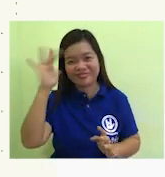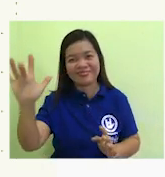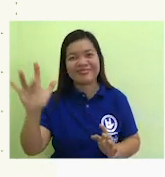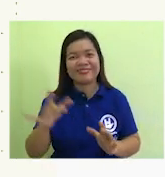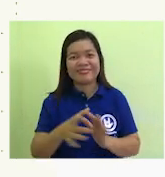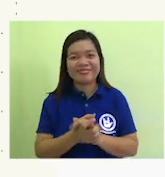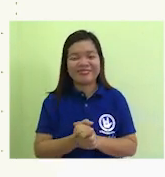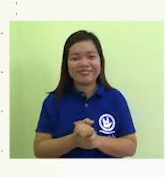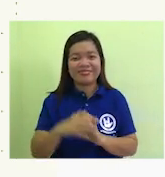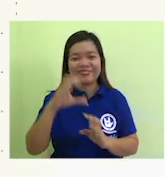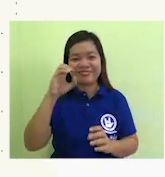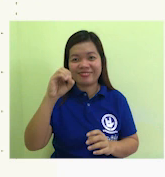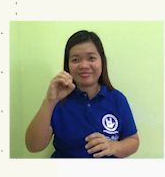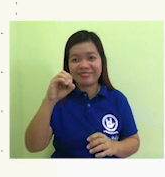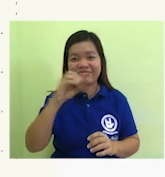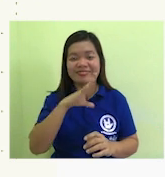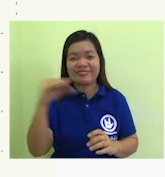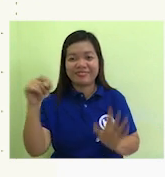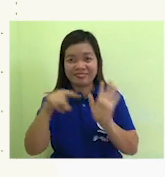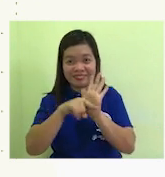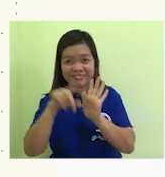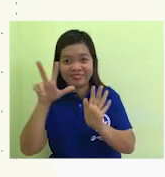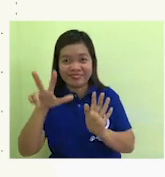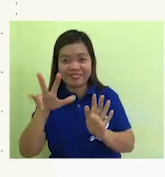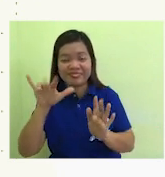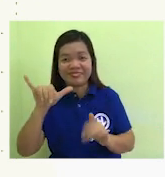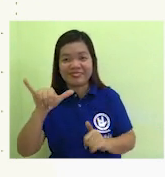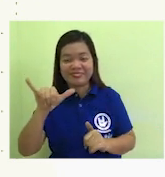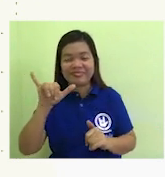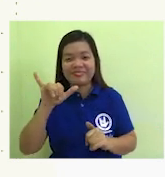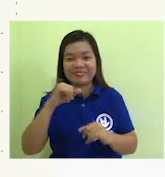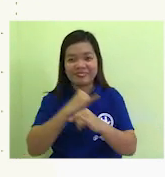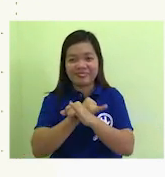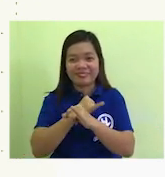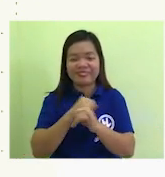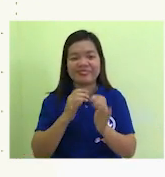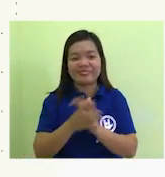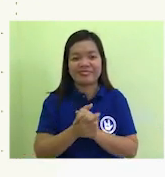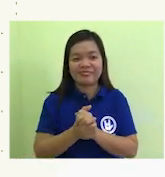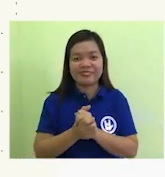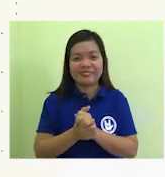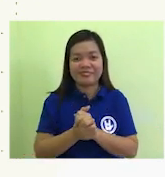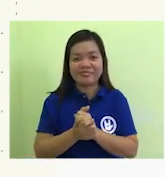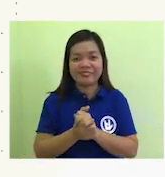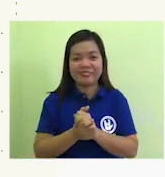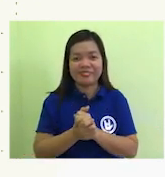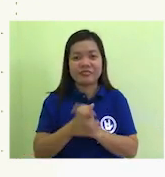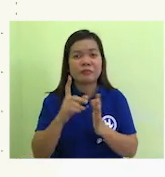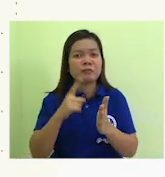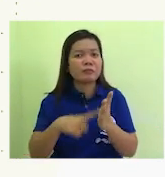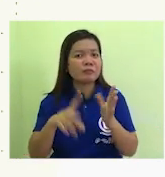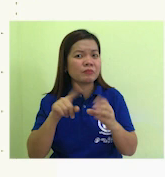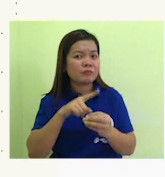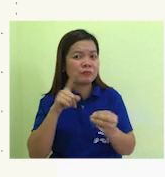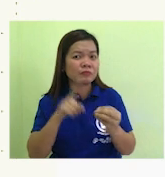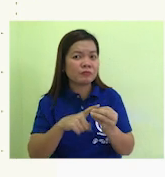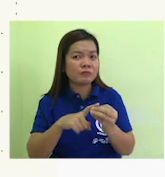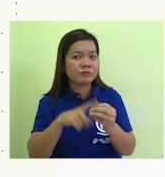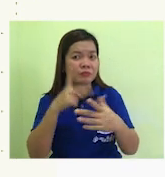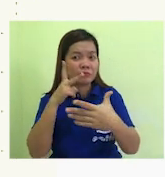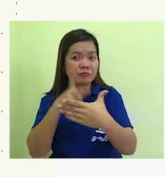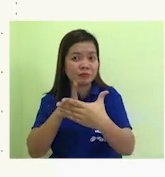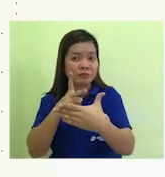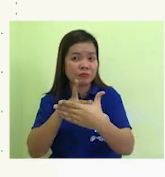Excellent. 0, negative 3 is the y-intercept. What about the vertex of